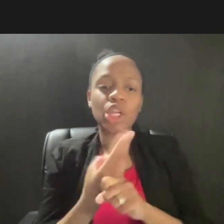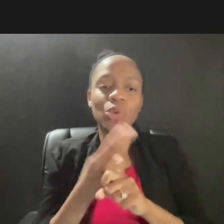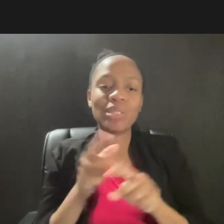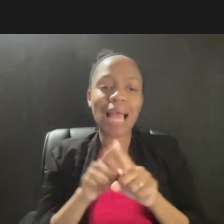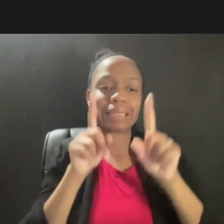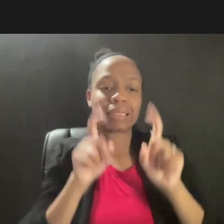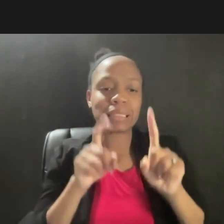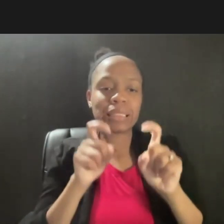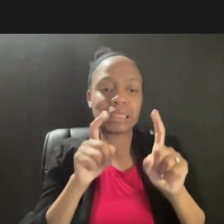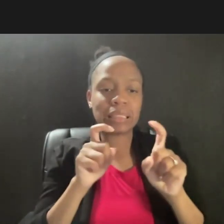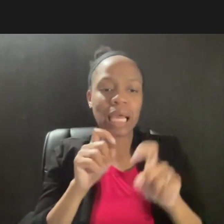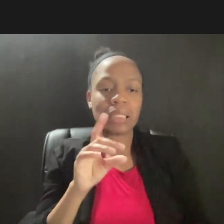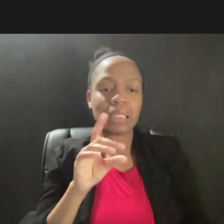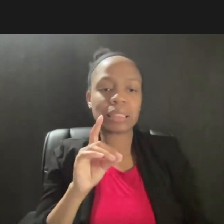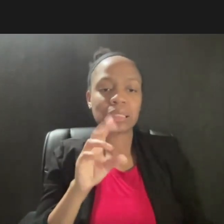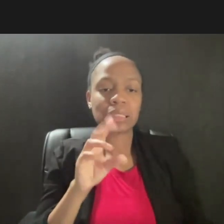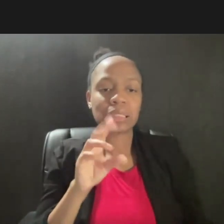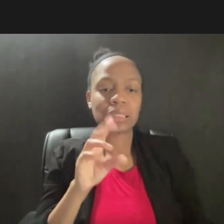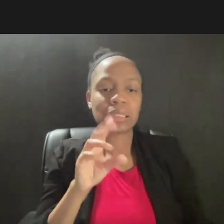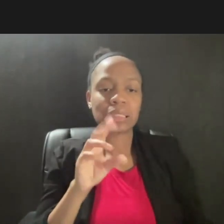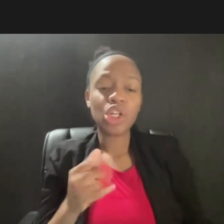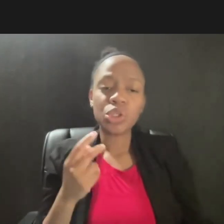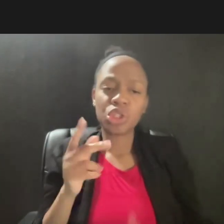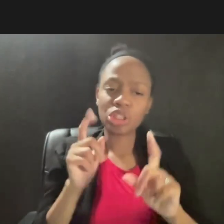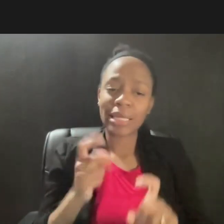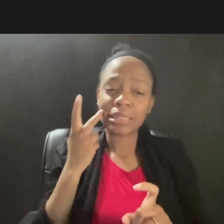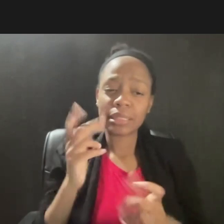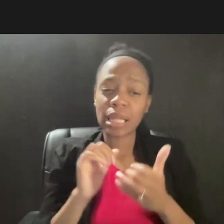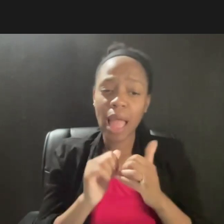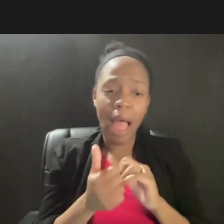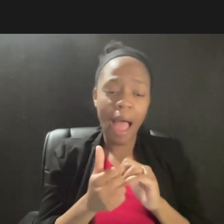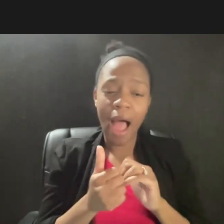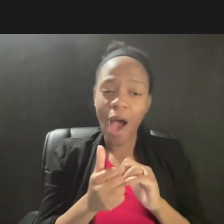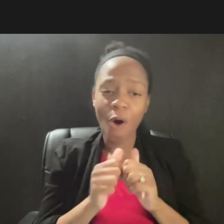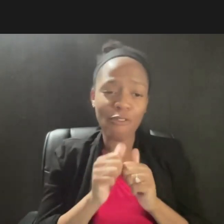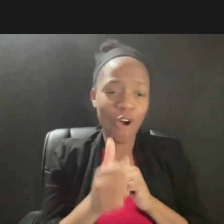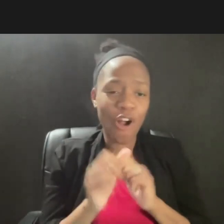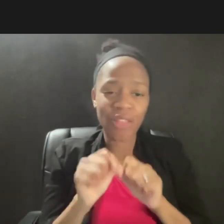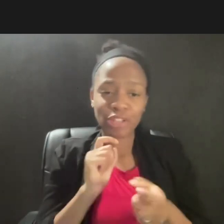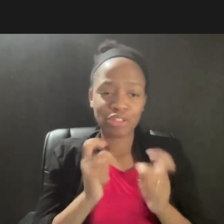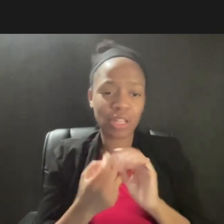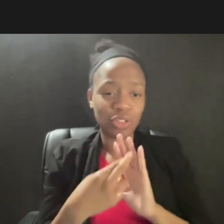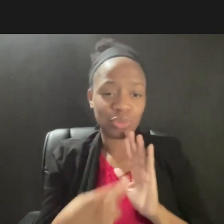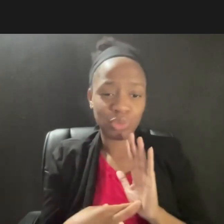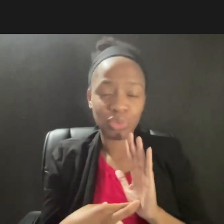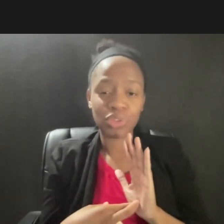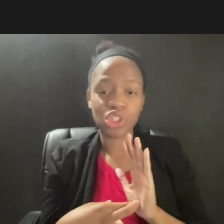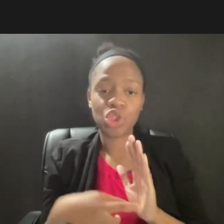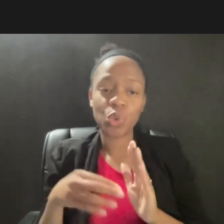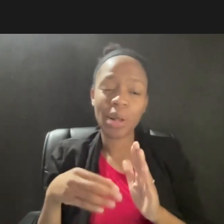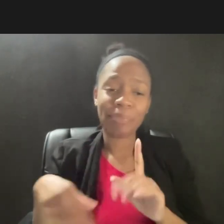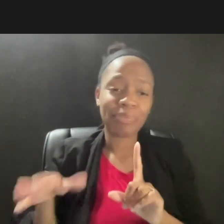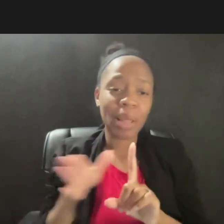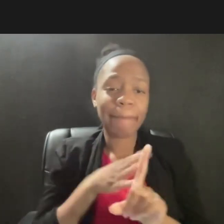will. They're testing to see how far they can change the rules in order to